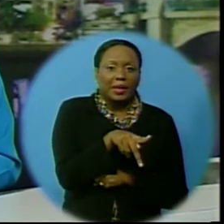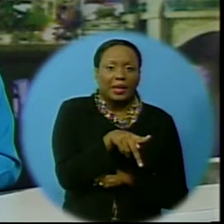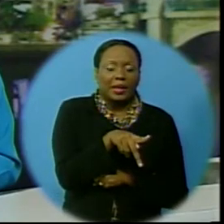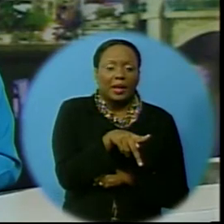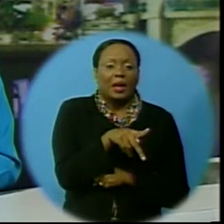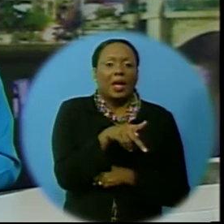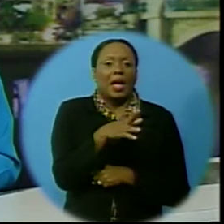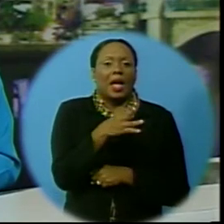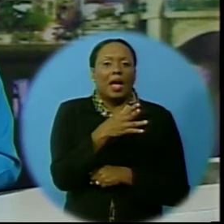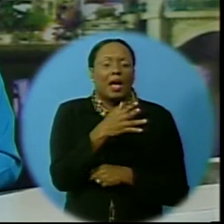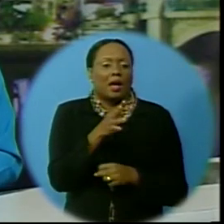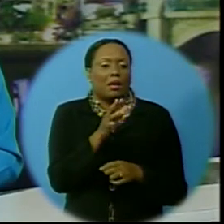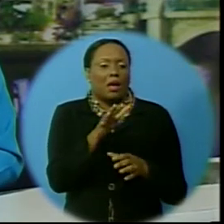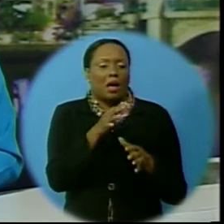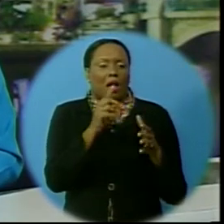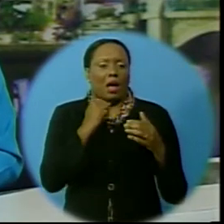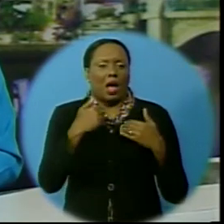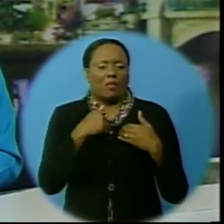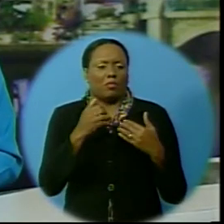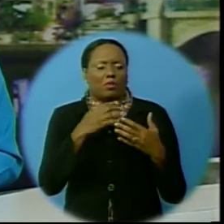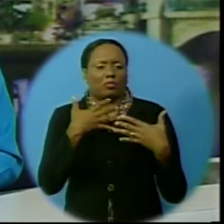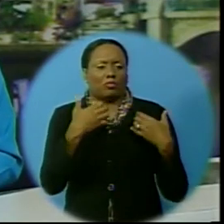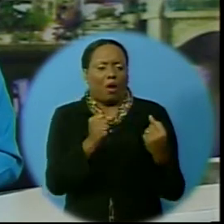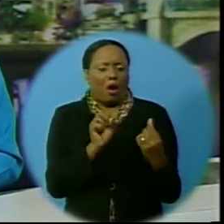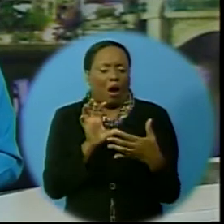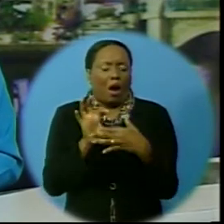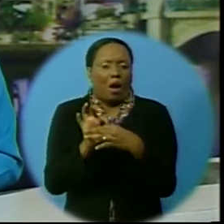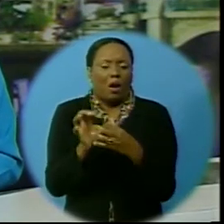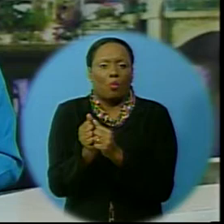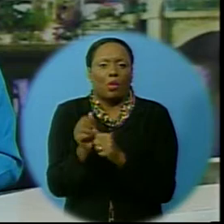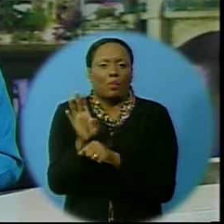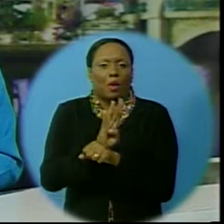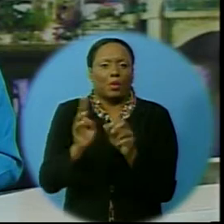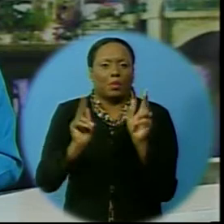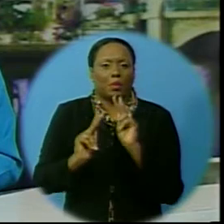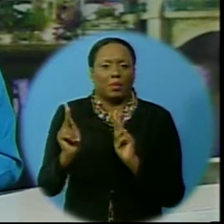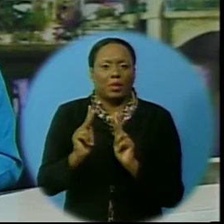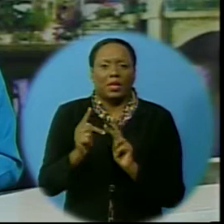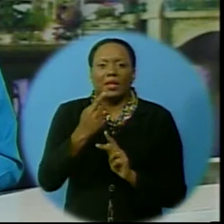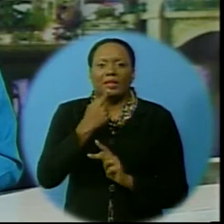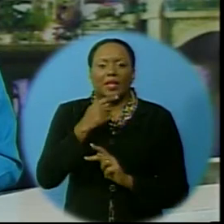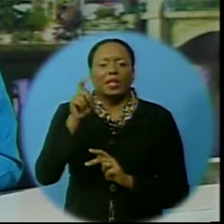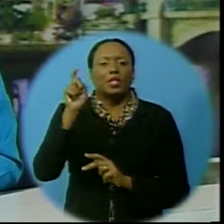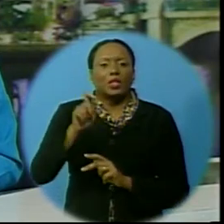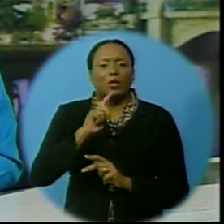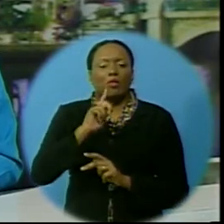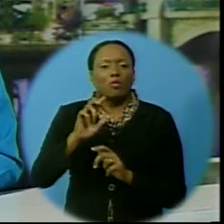and the government of the day. He sees it as a chance for ministers to account for their stewardship.